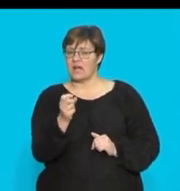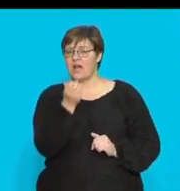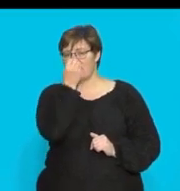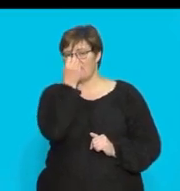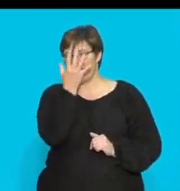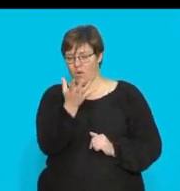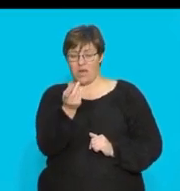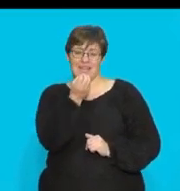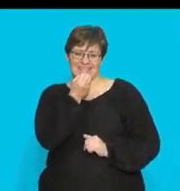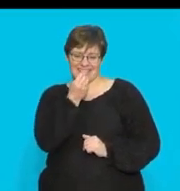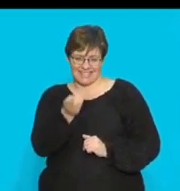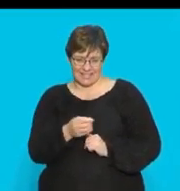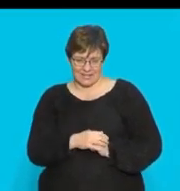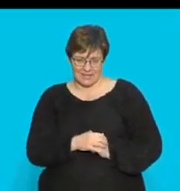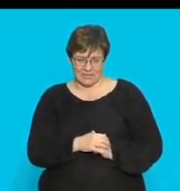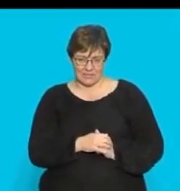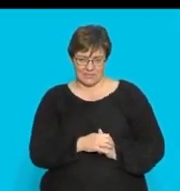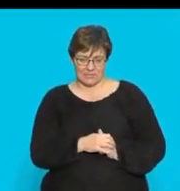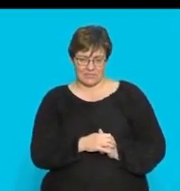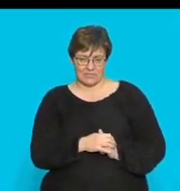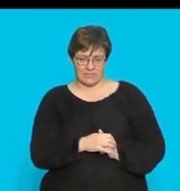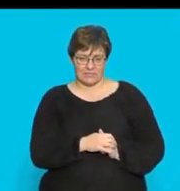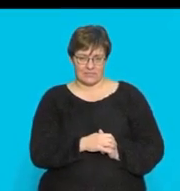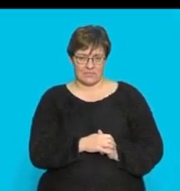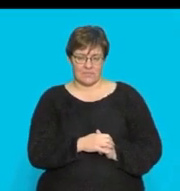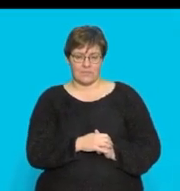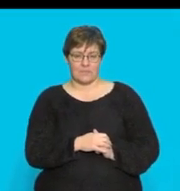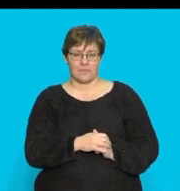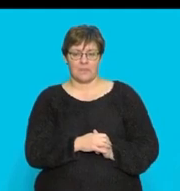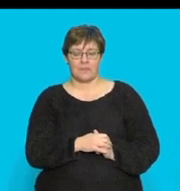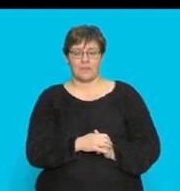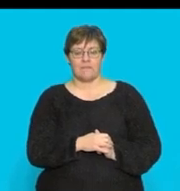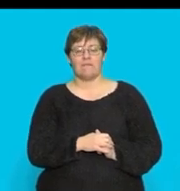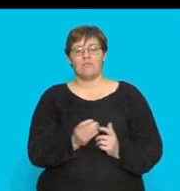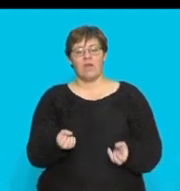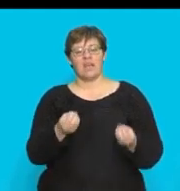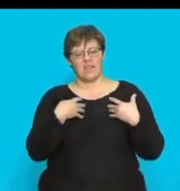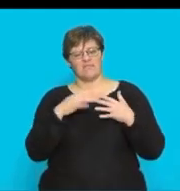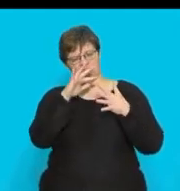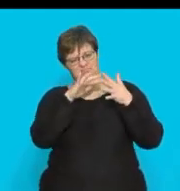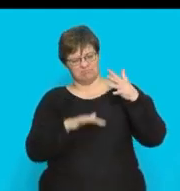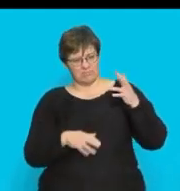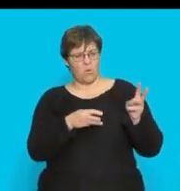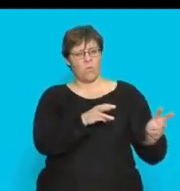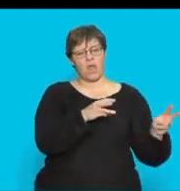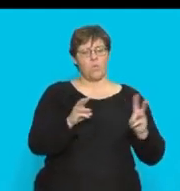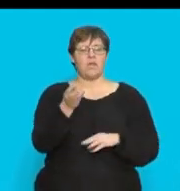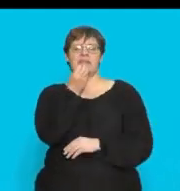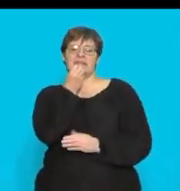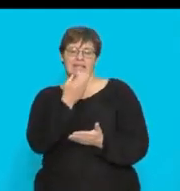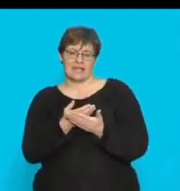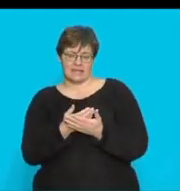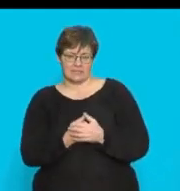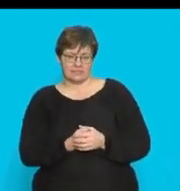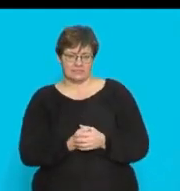said there, flowers have been used as a food source. And it gave you quite a few ways in